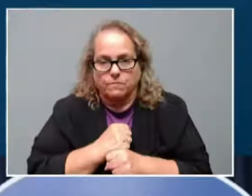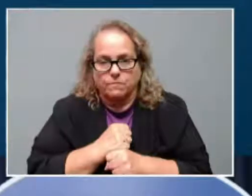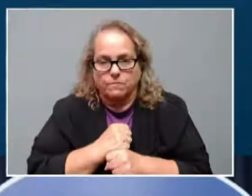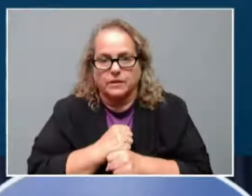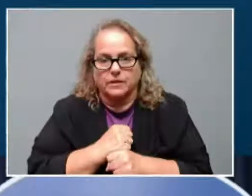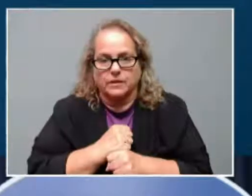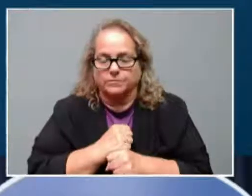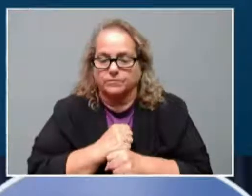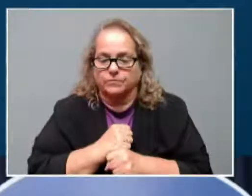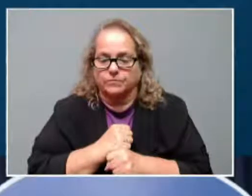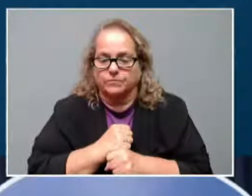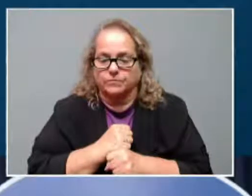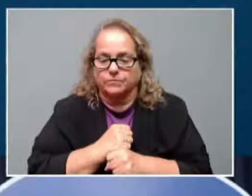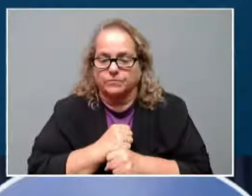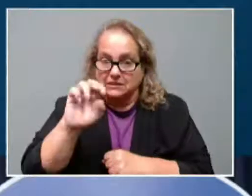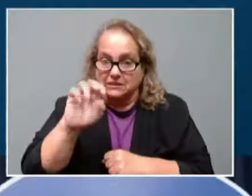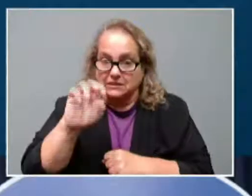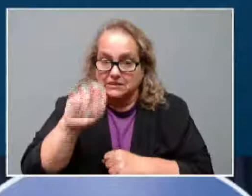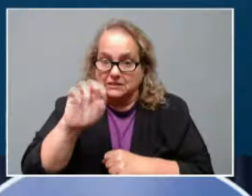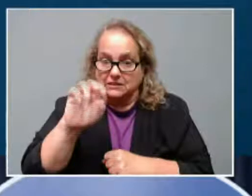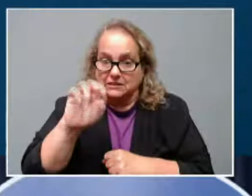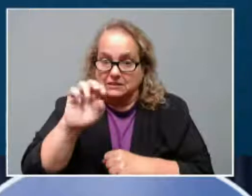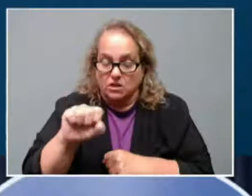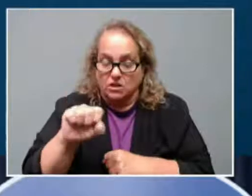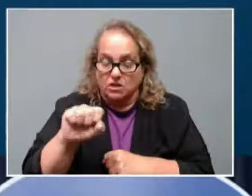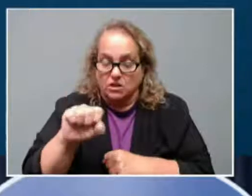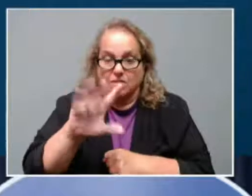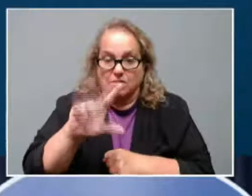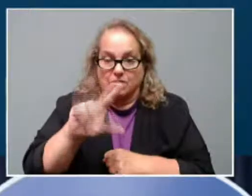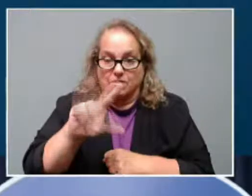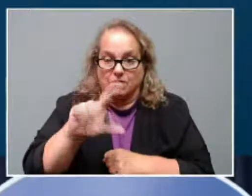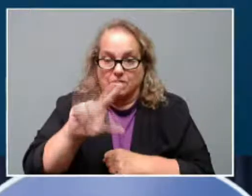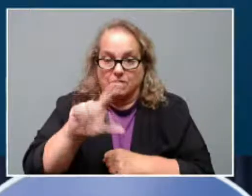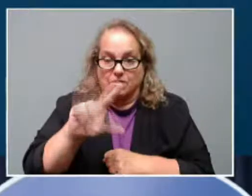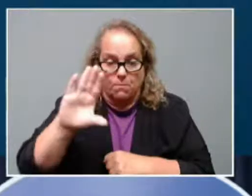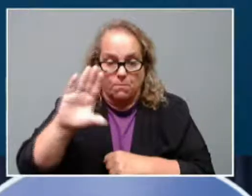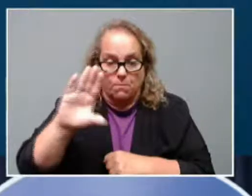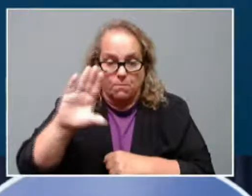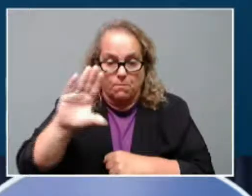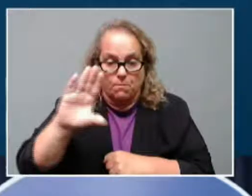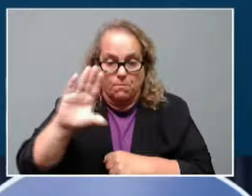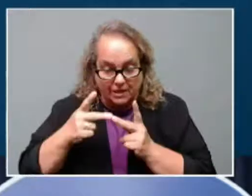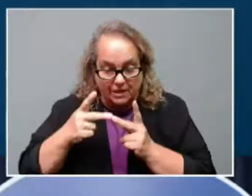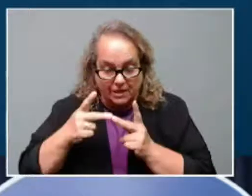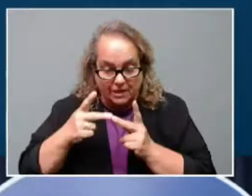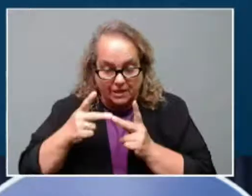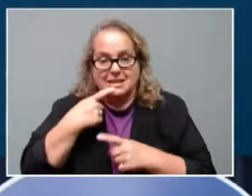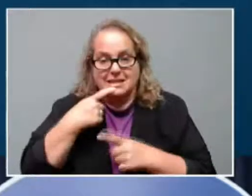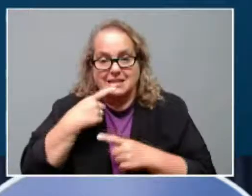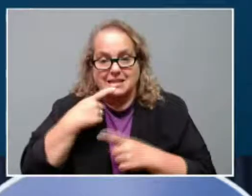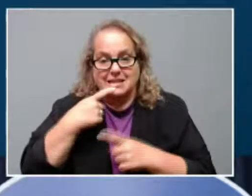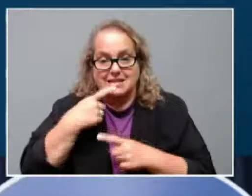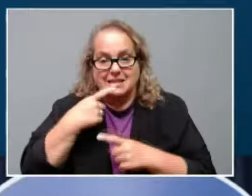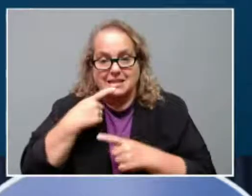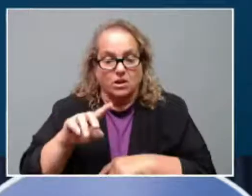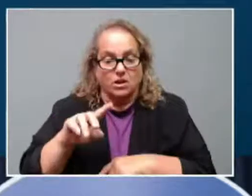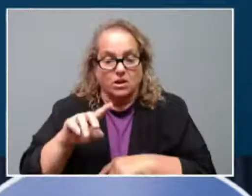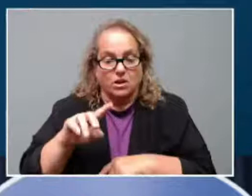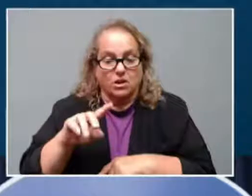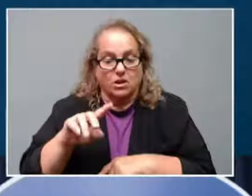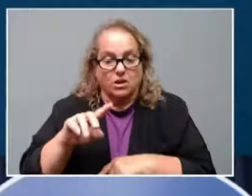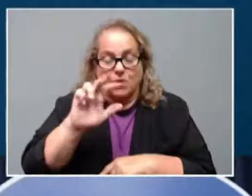Tyson Foods, 451 job Bowling Green facility announced last week, $355 million investment